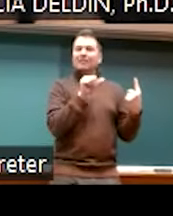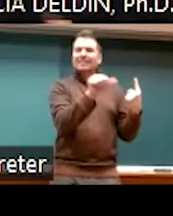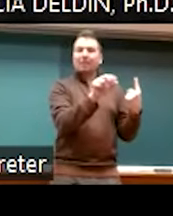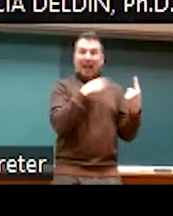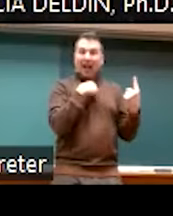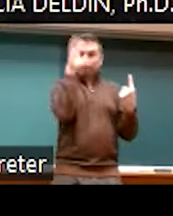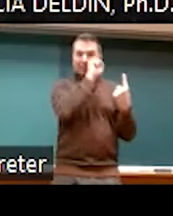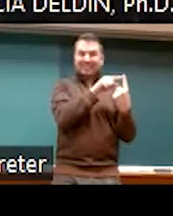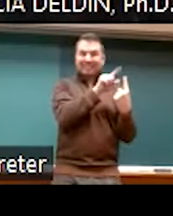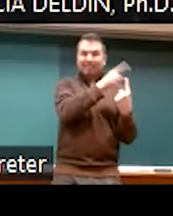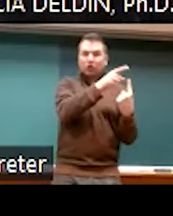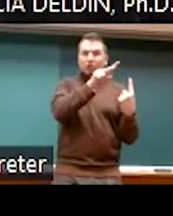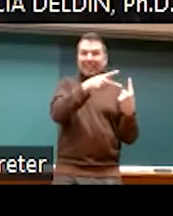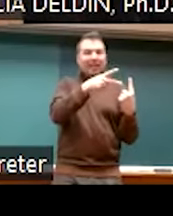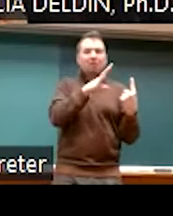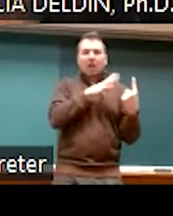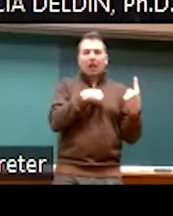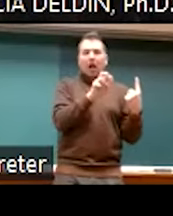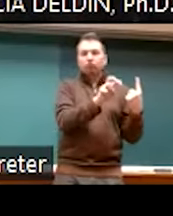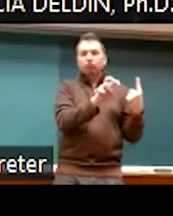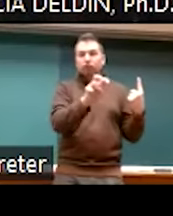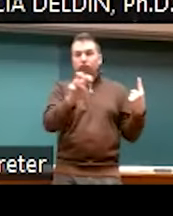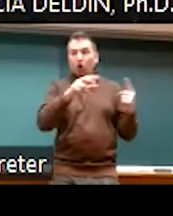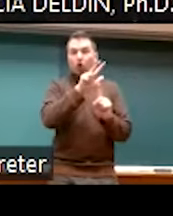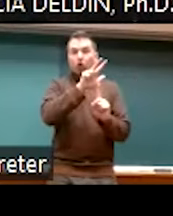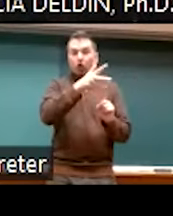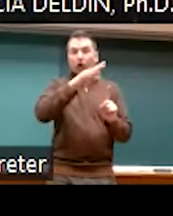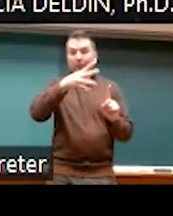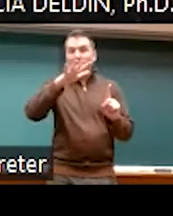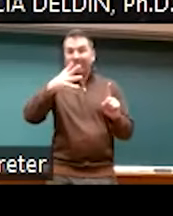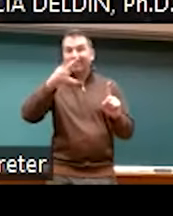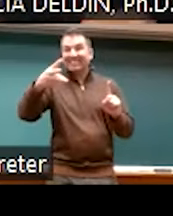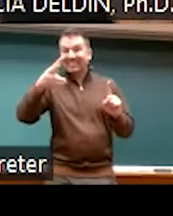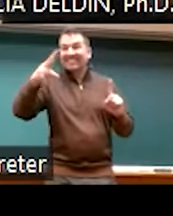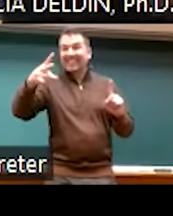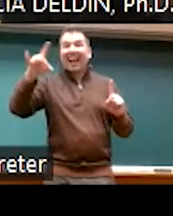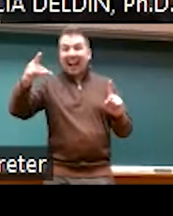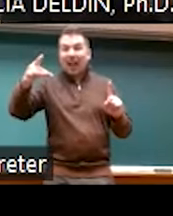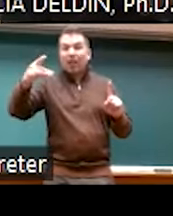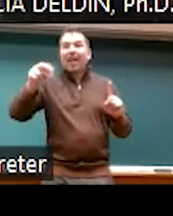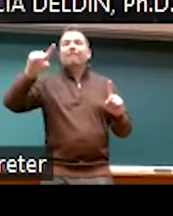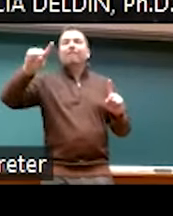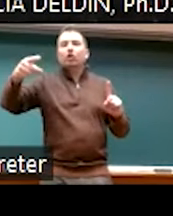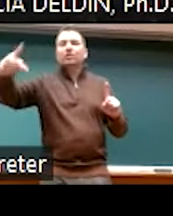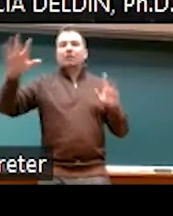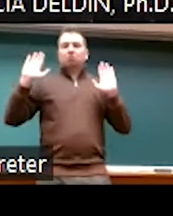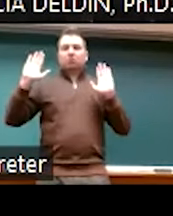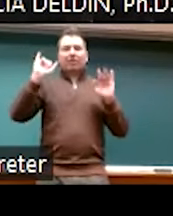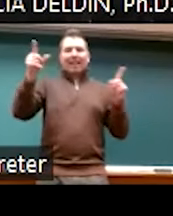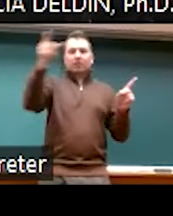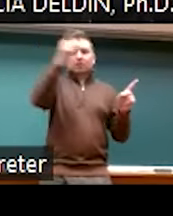that, so I'm participant B, Steve is participant A, and so on. And again, they're looking at this as a